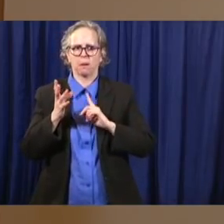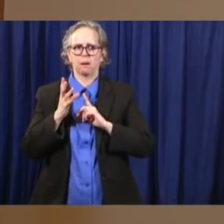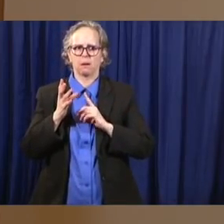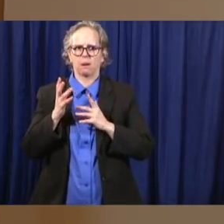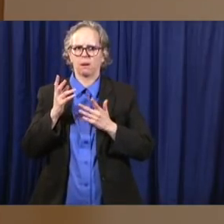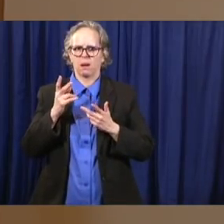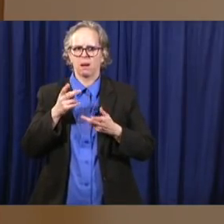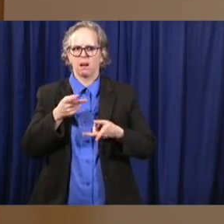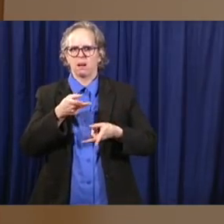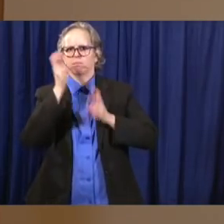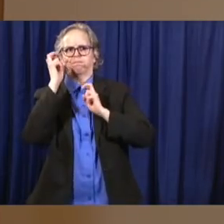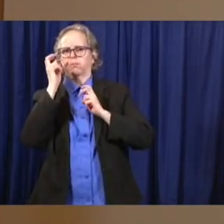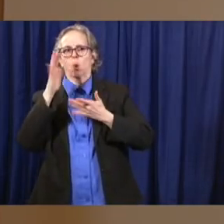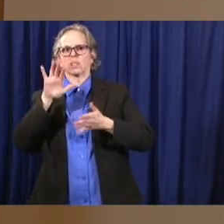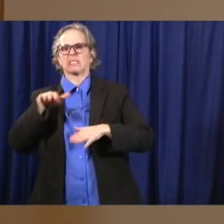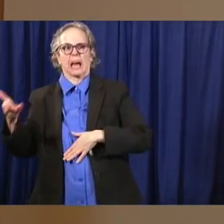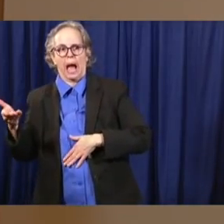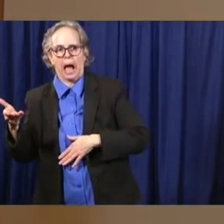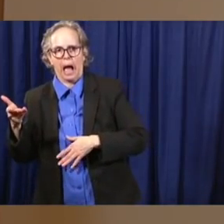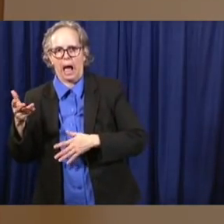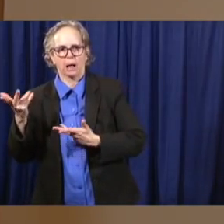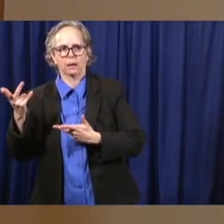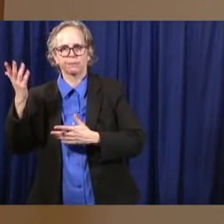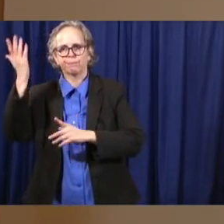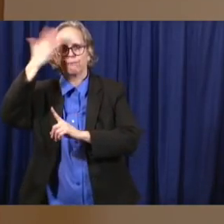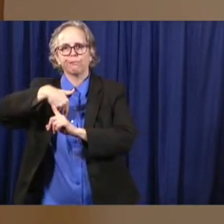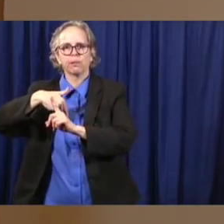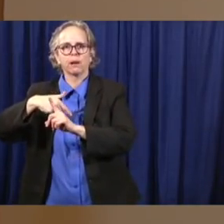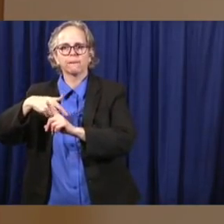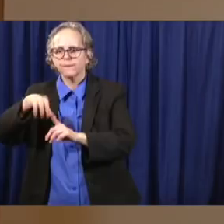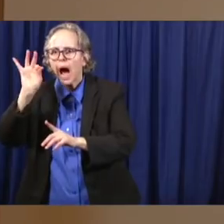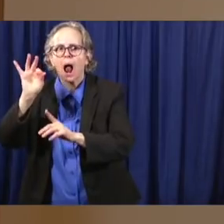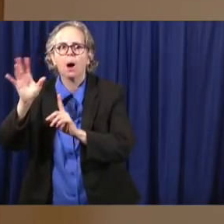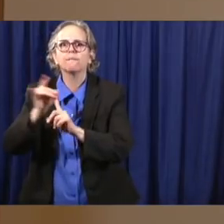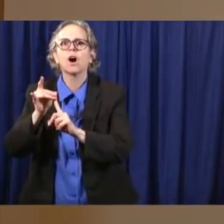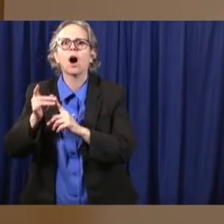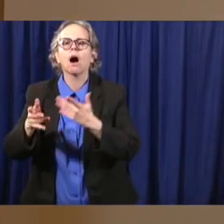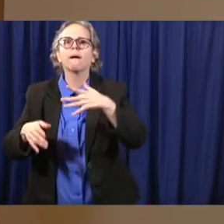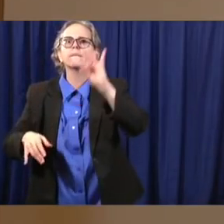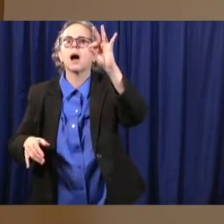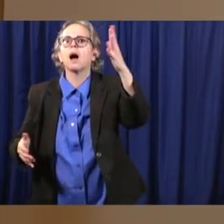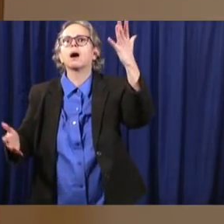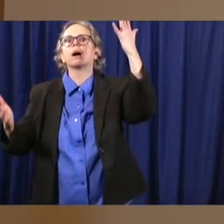retrospect that we fully understand it. Thank you.